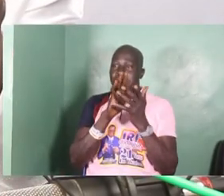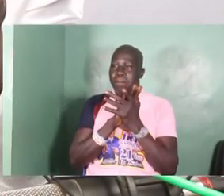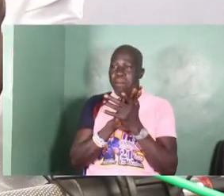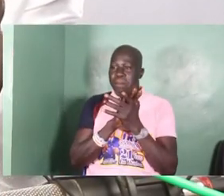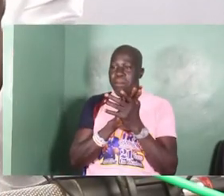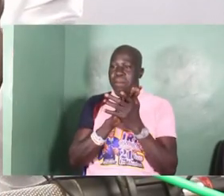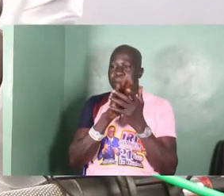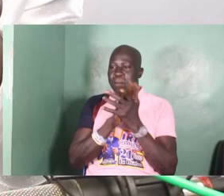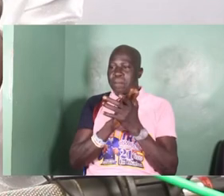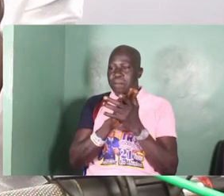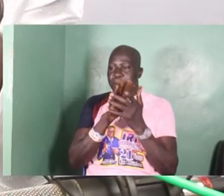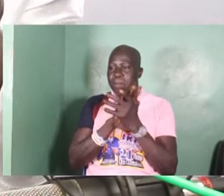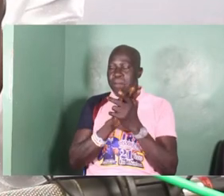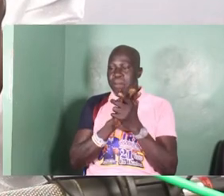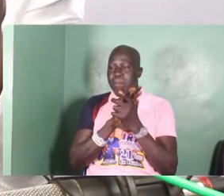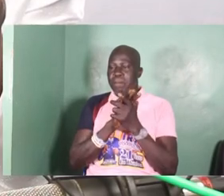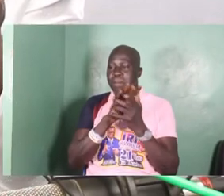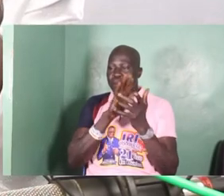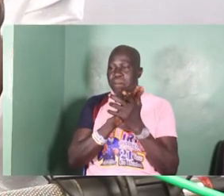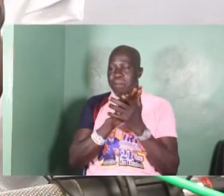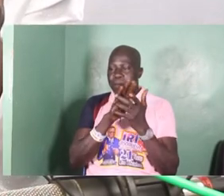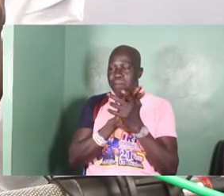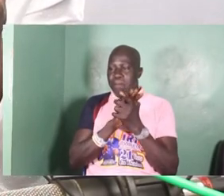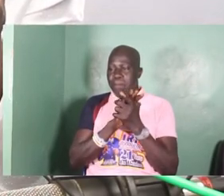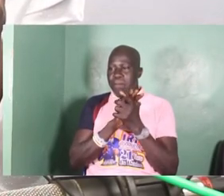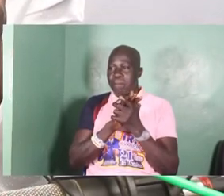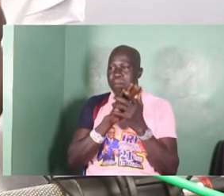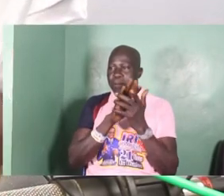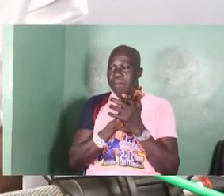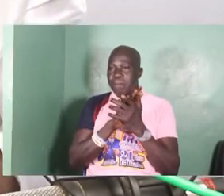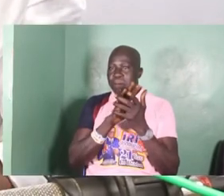Ako badura edore.